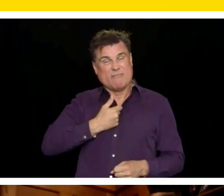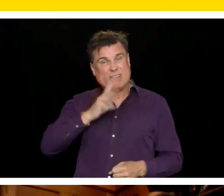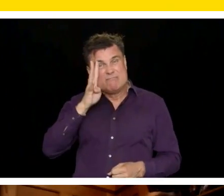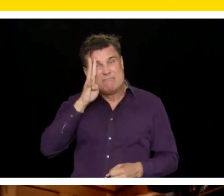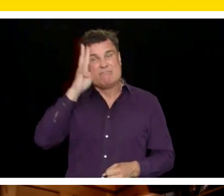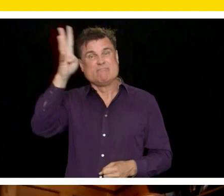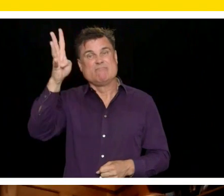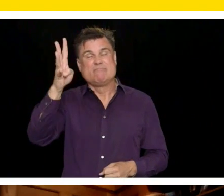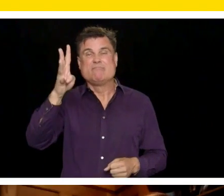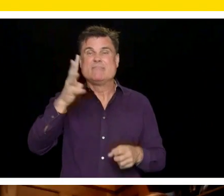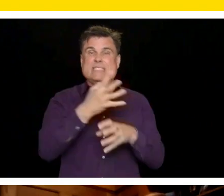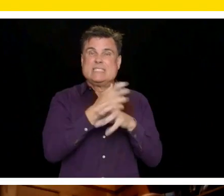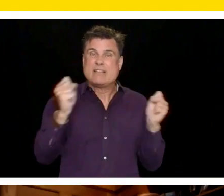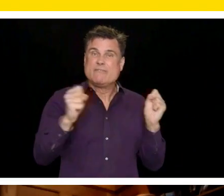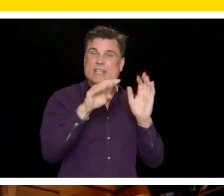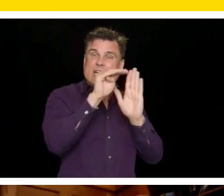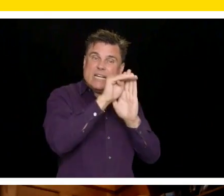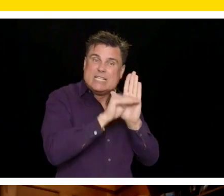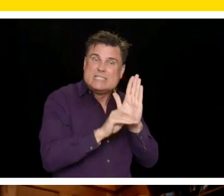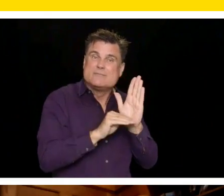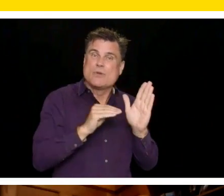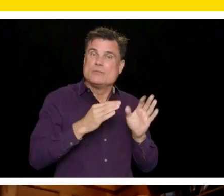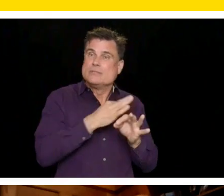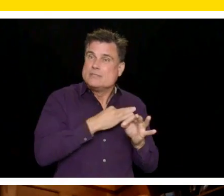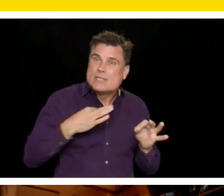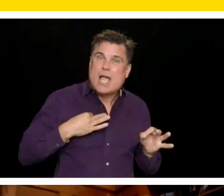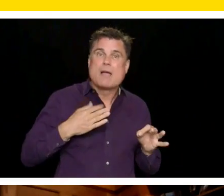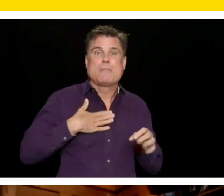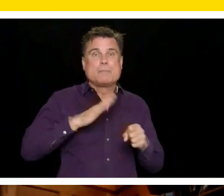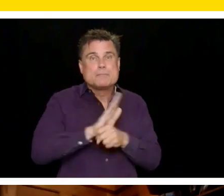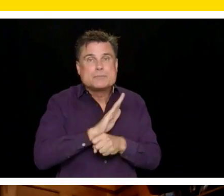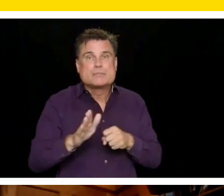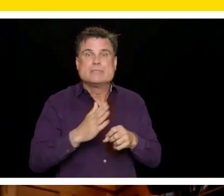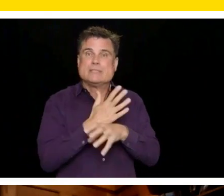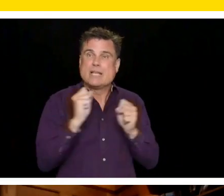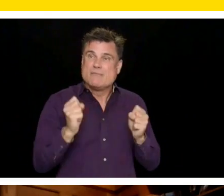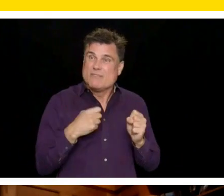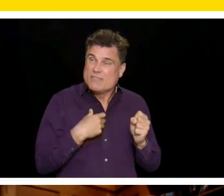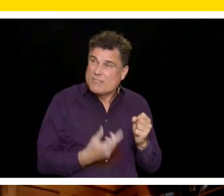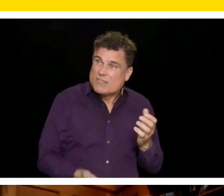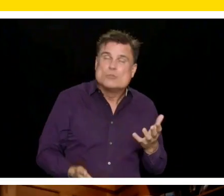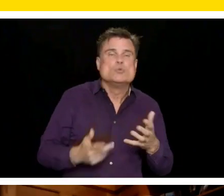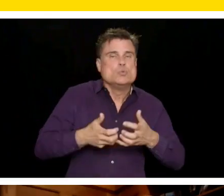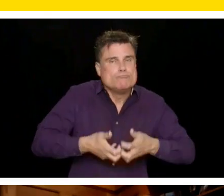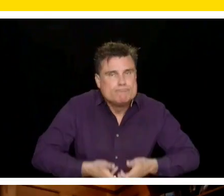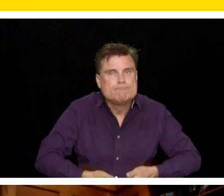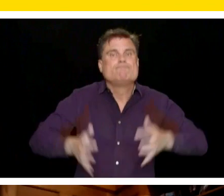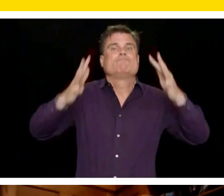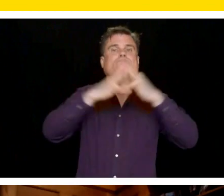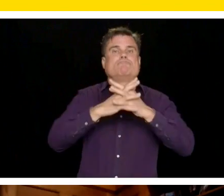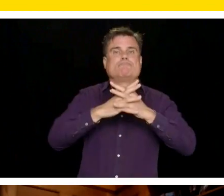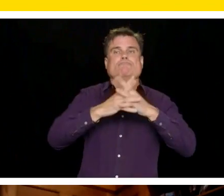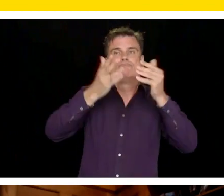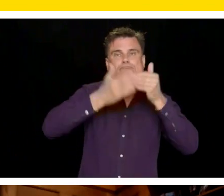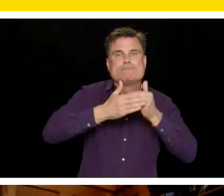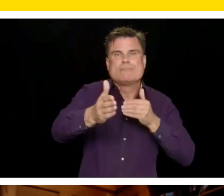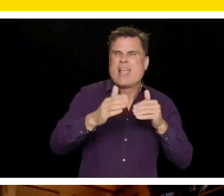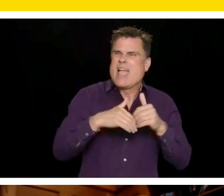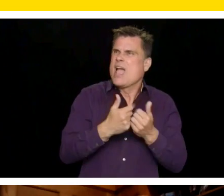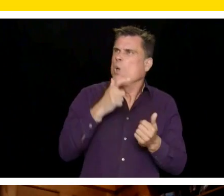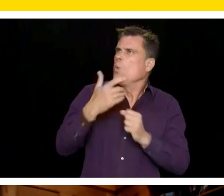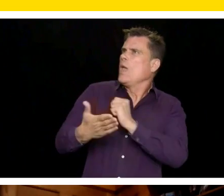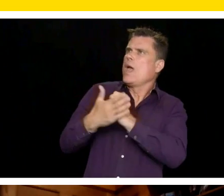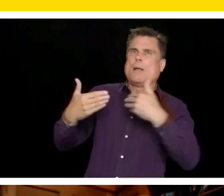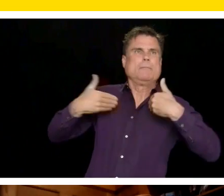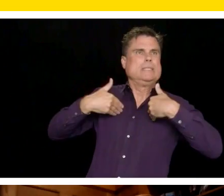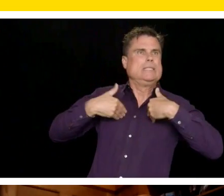This is a great question because there's a lot of information out there. What it boils down to me is there's a lot of information out